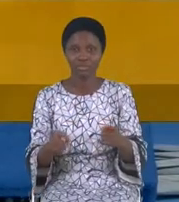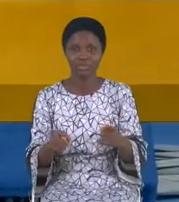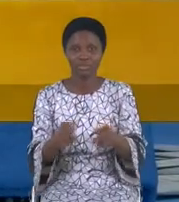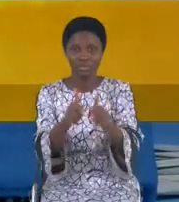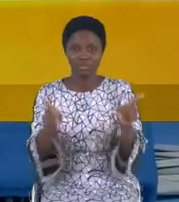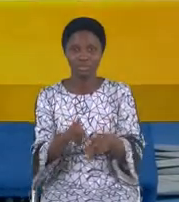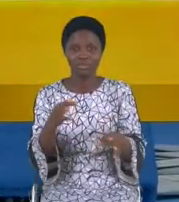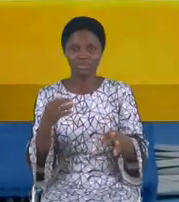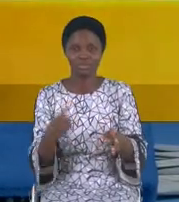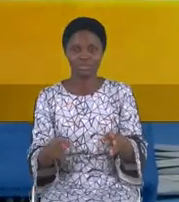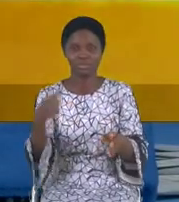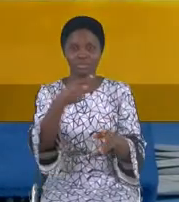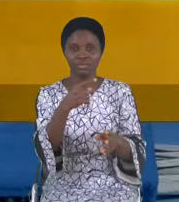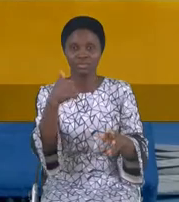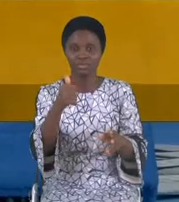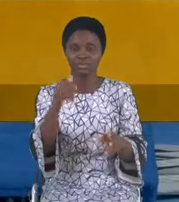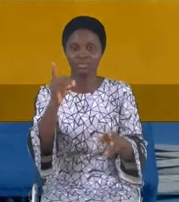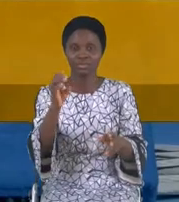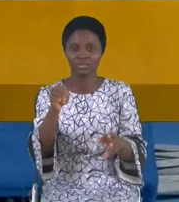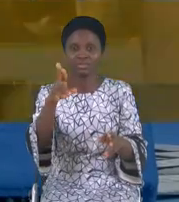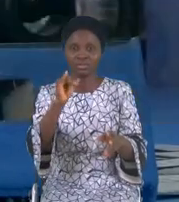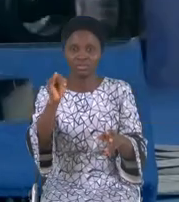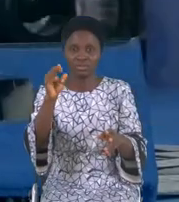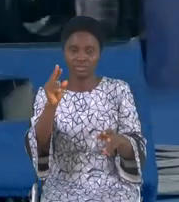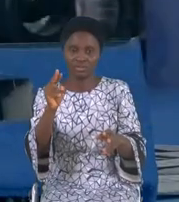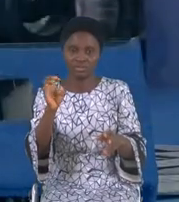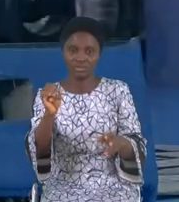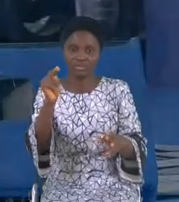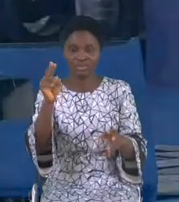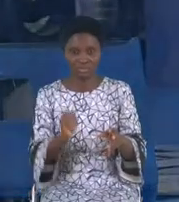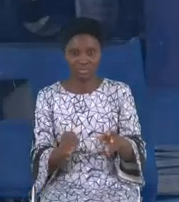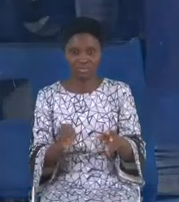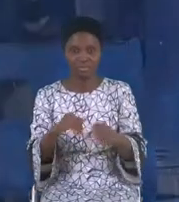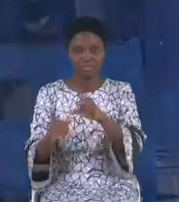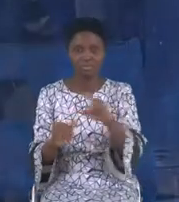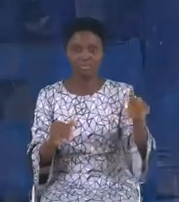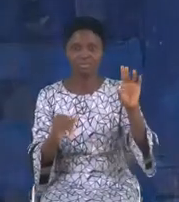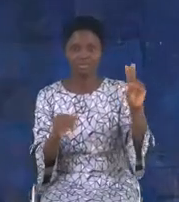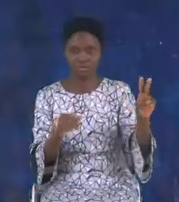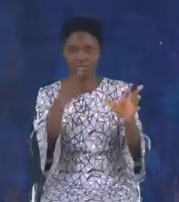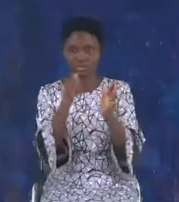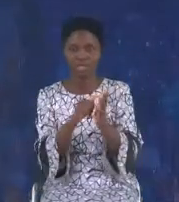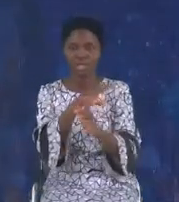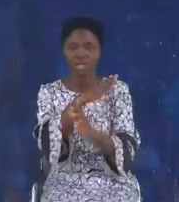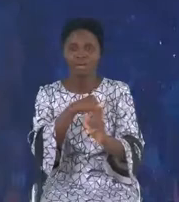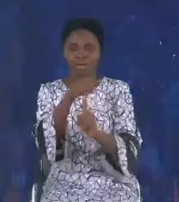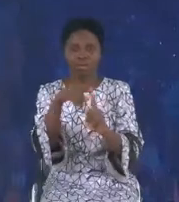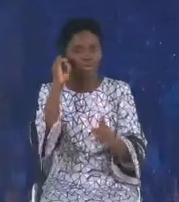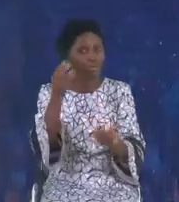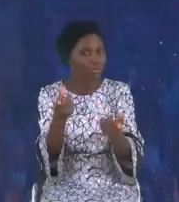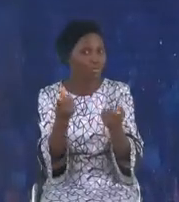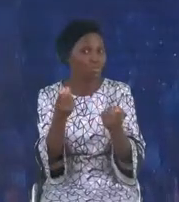then in verse 2 it says and when it was come out of the